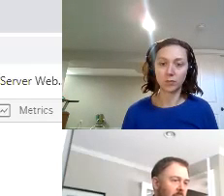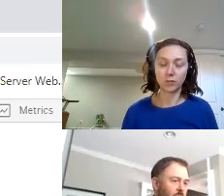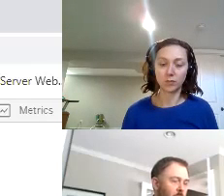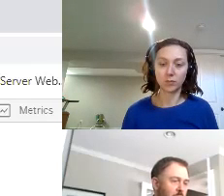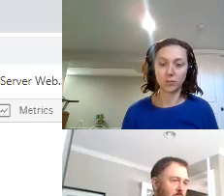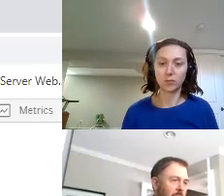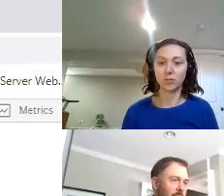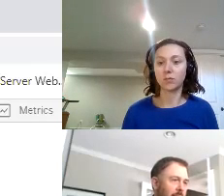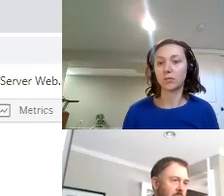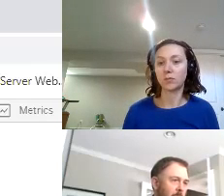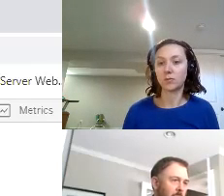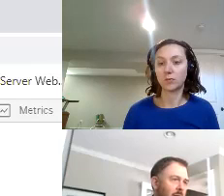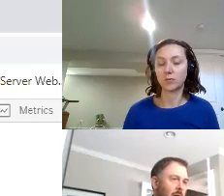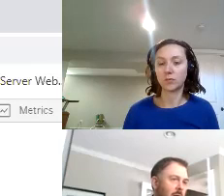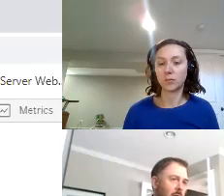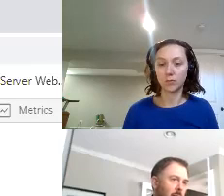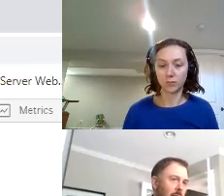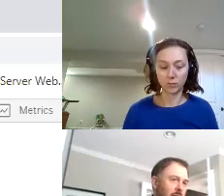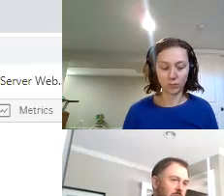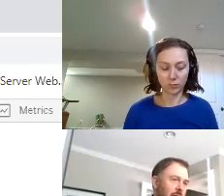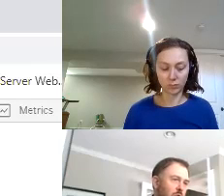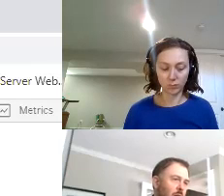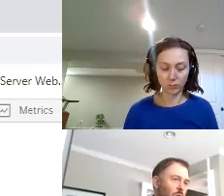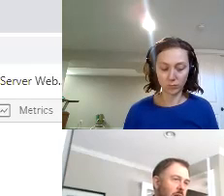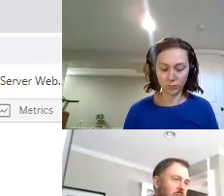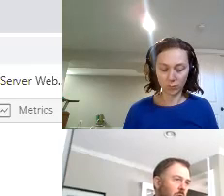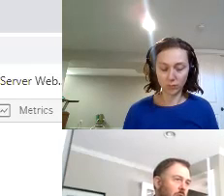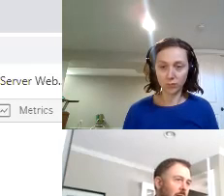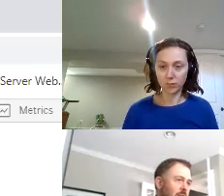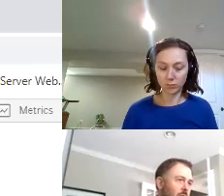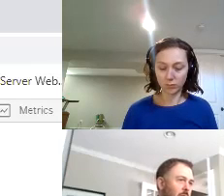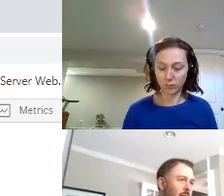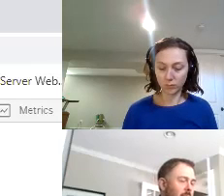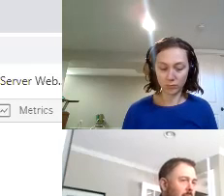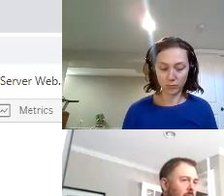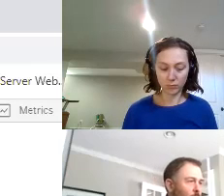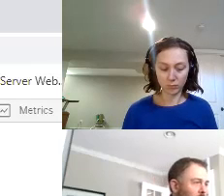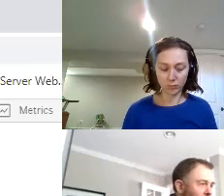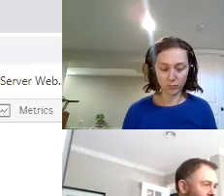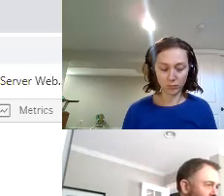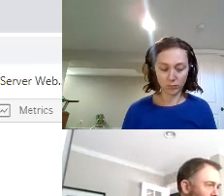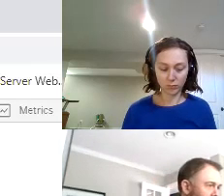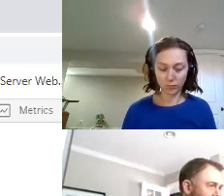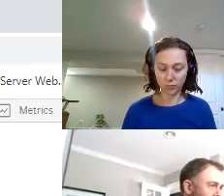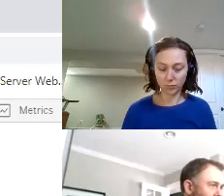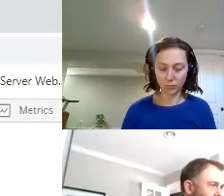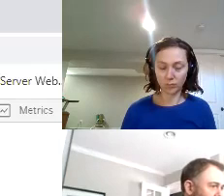to get information about that topic. And so that's one of the ways that we've tried to do it, rather than